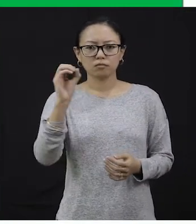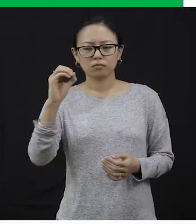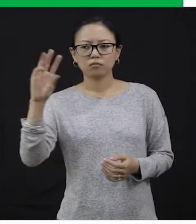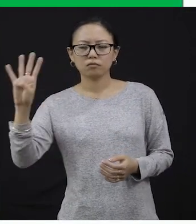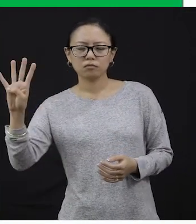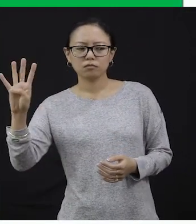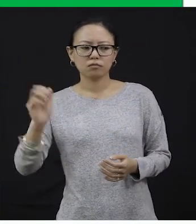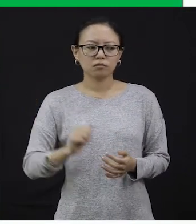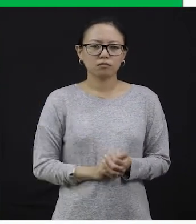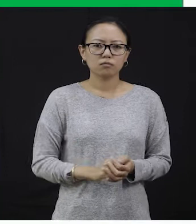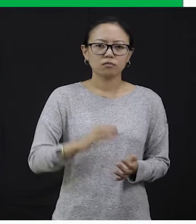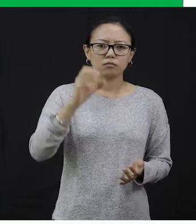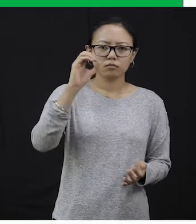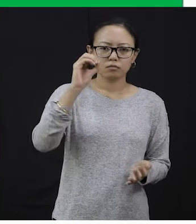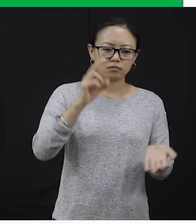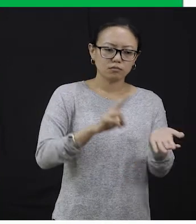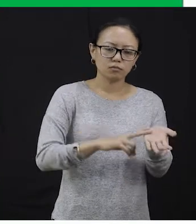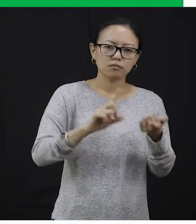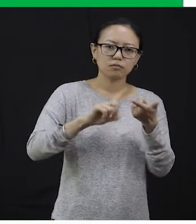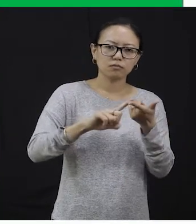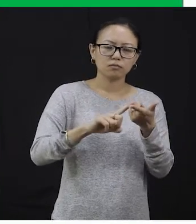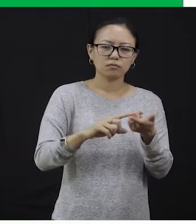104 again, ONE1